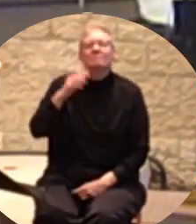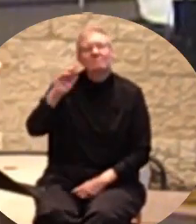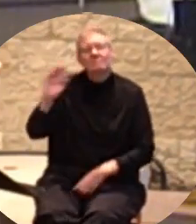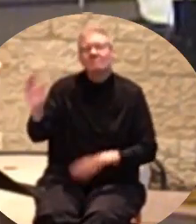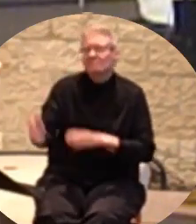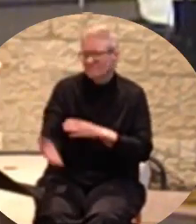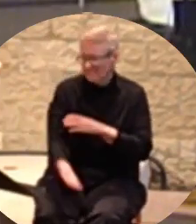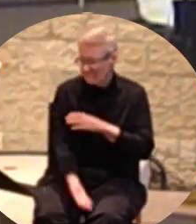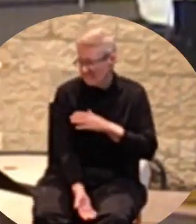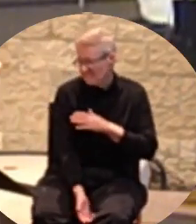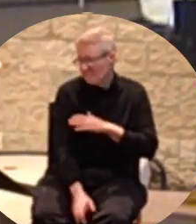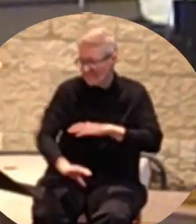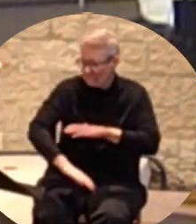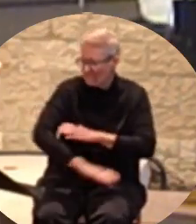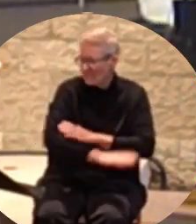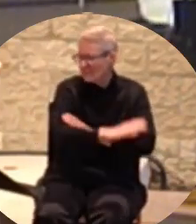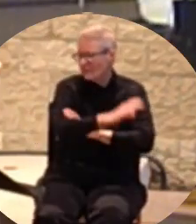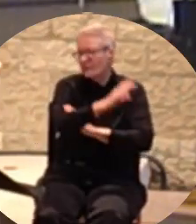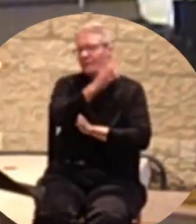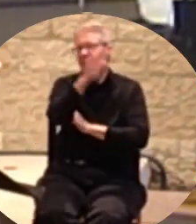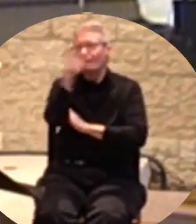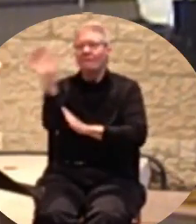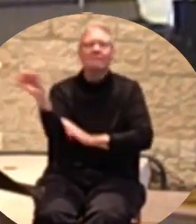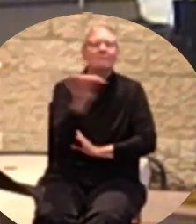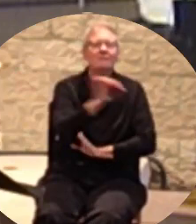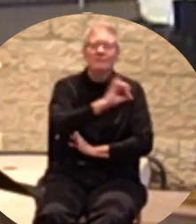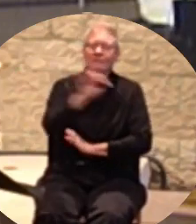Morning has broken.